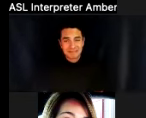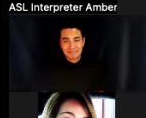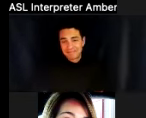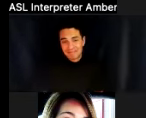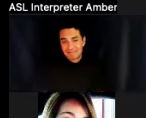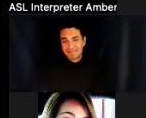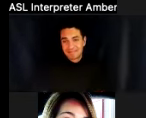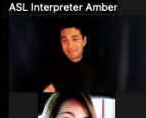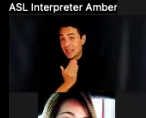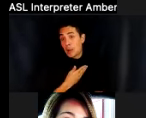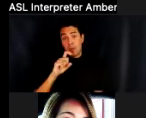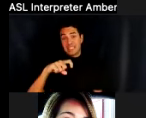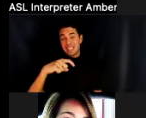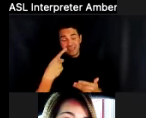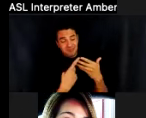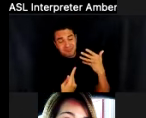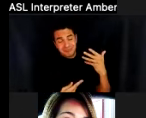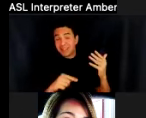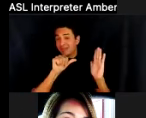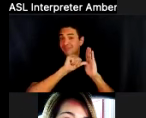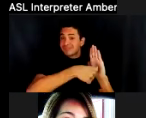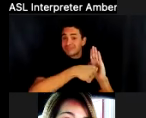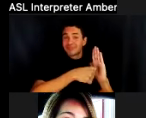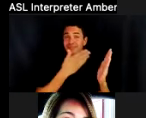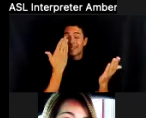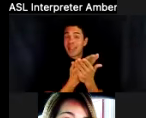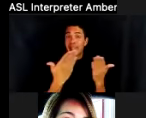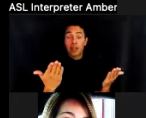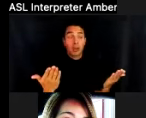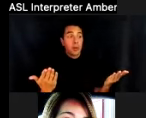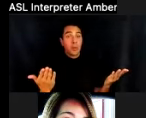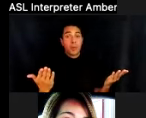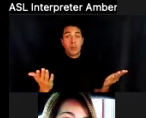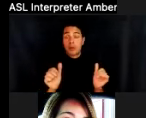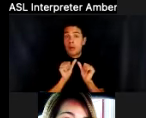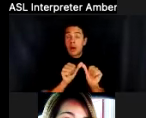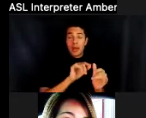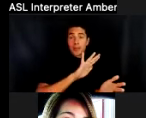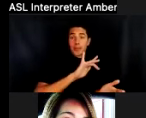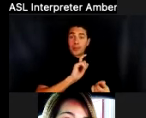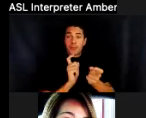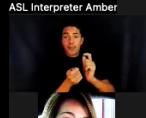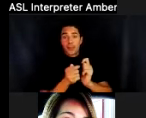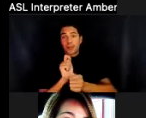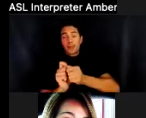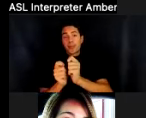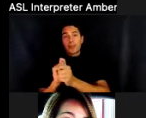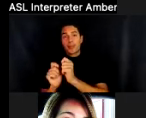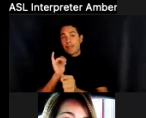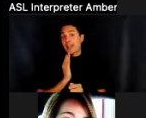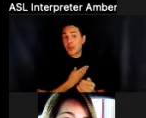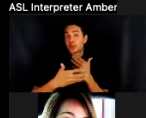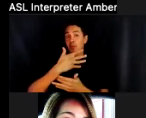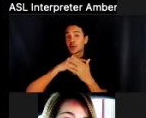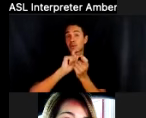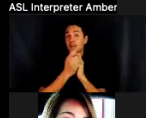our needs, and to highlight that things are sort of, this landscape is constantly evolving, social change advocacy, and that we use those passions we